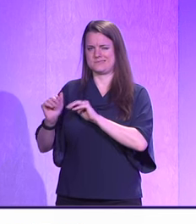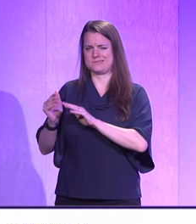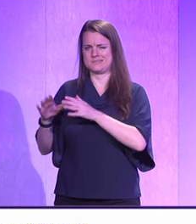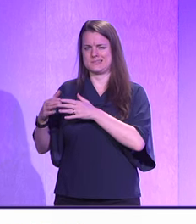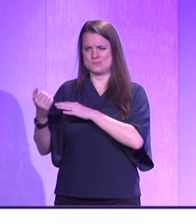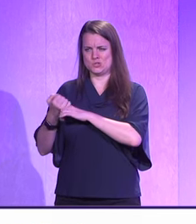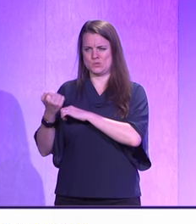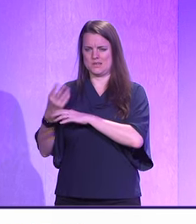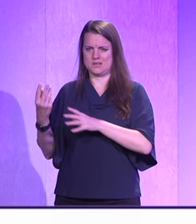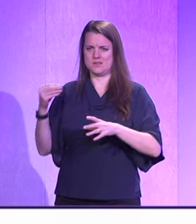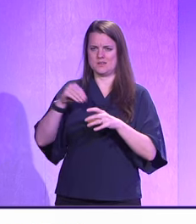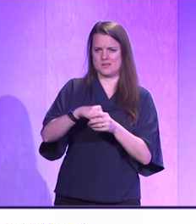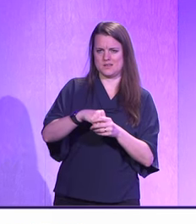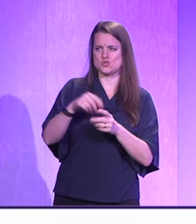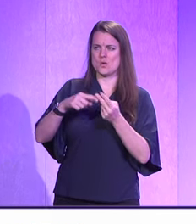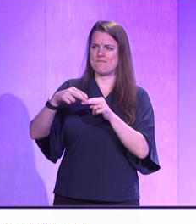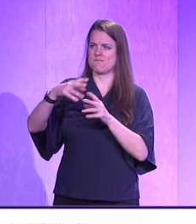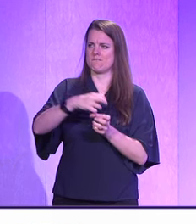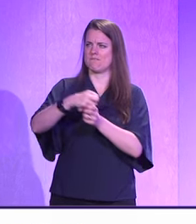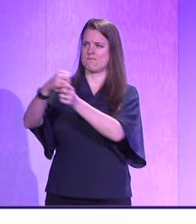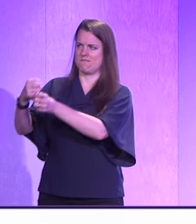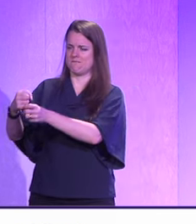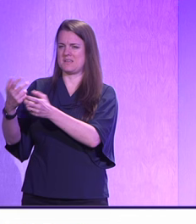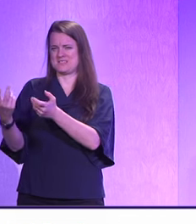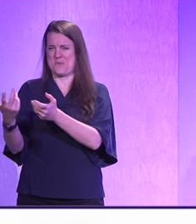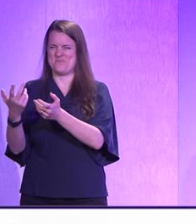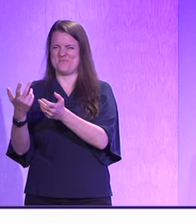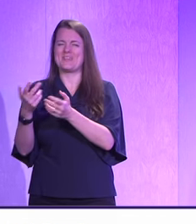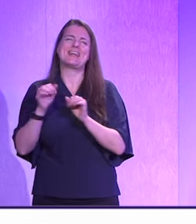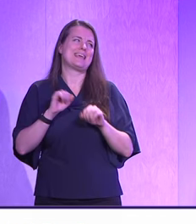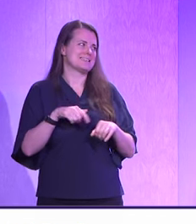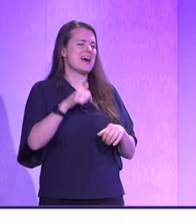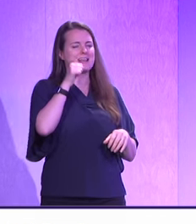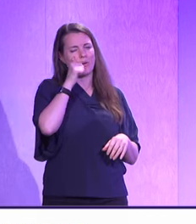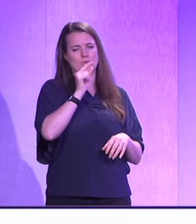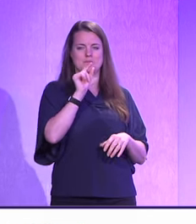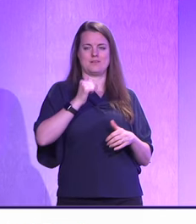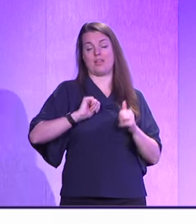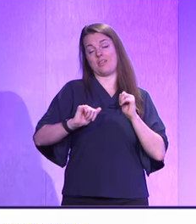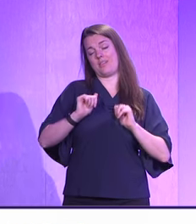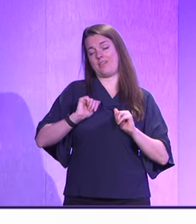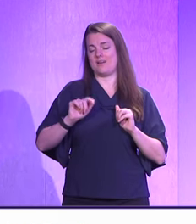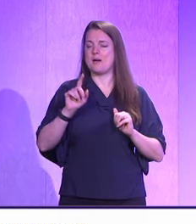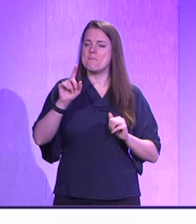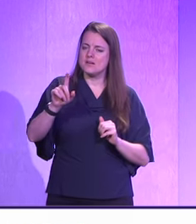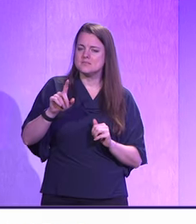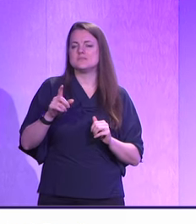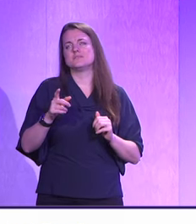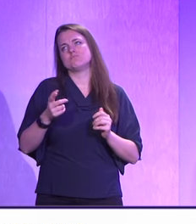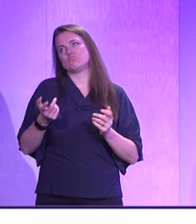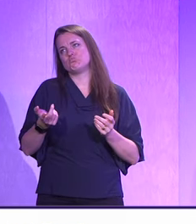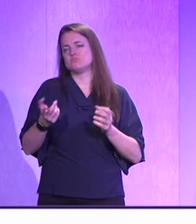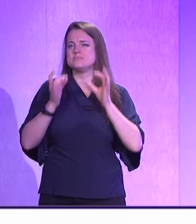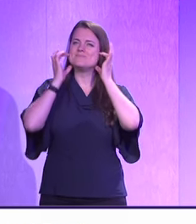back in the early 2010s. So it's a little bit self-referential, is this, but it's interesting to see